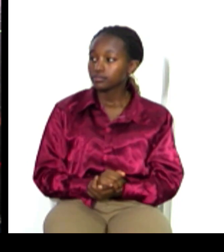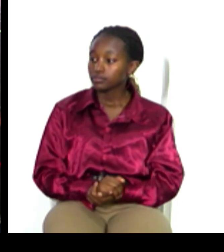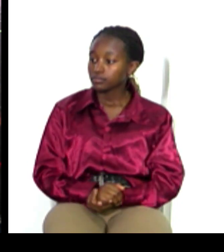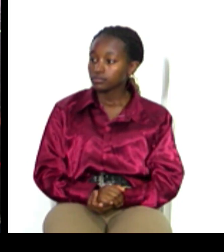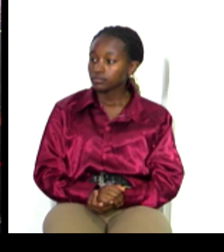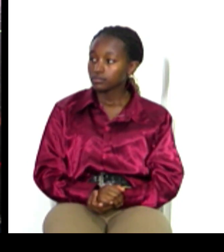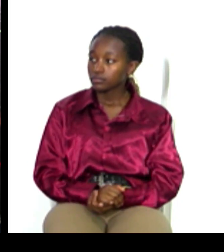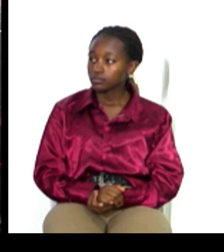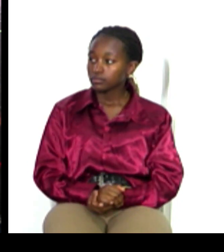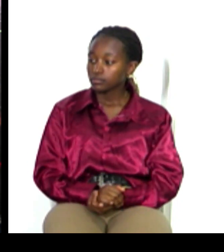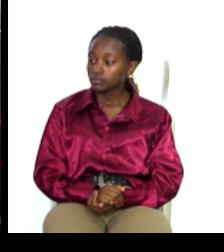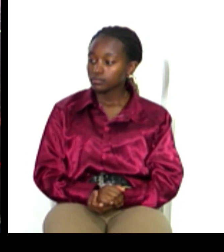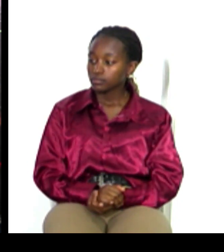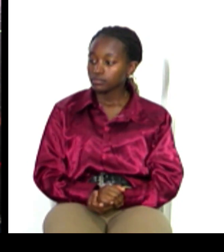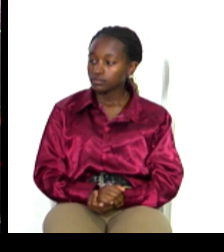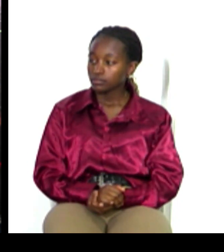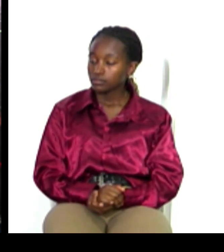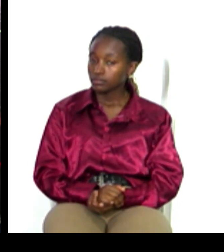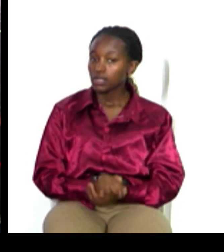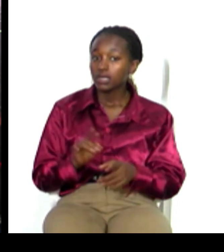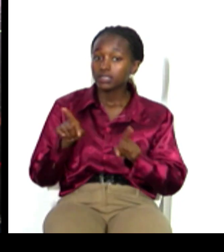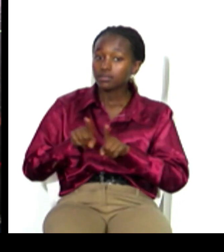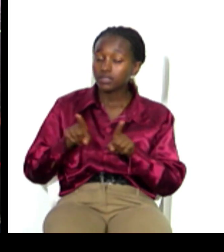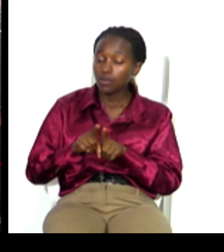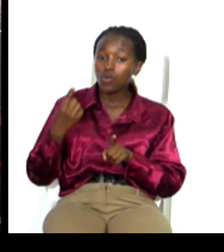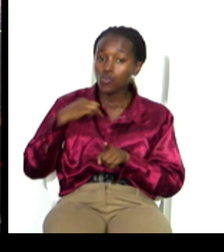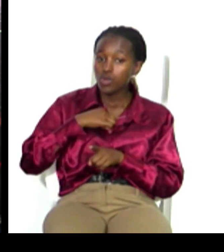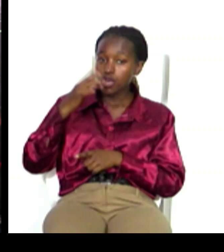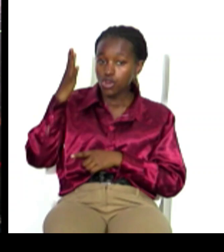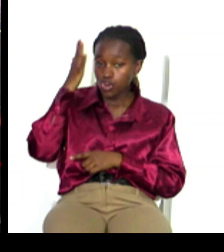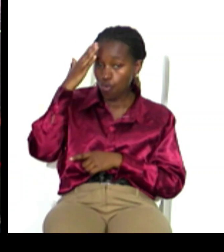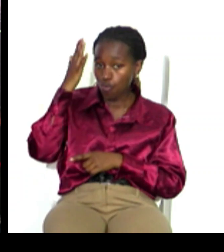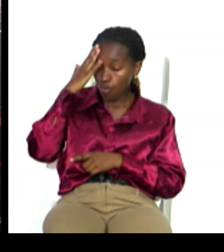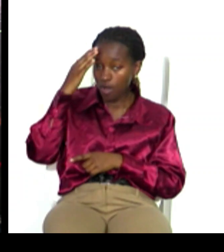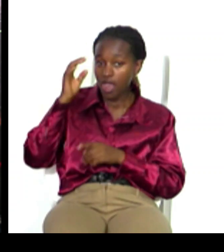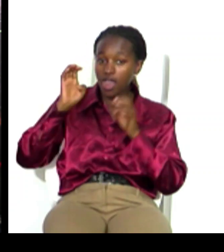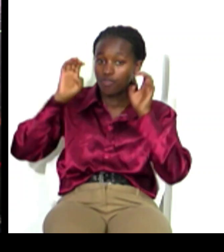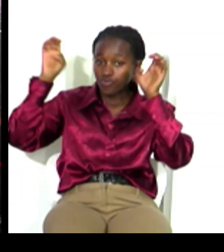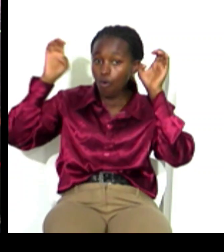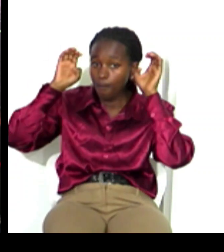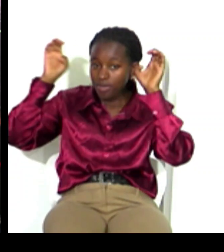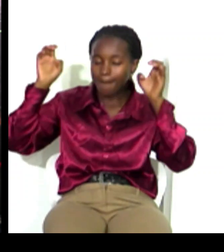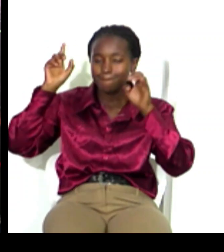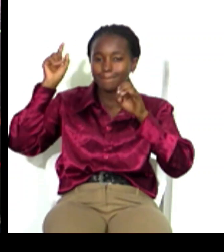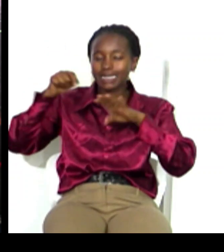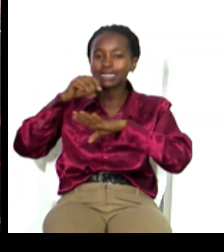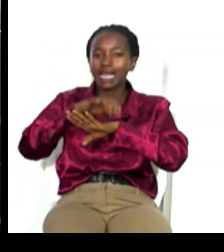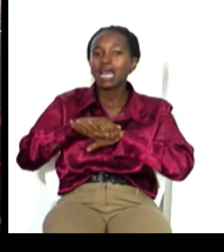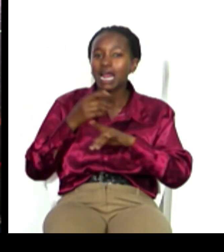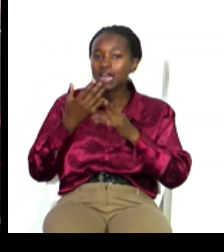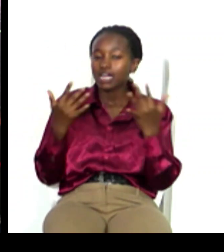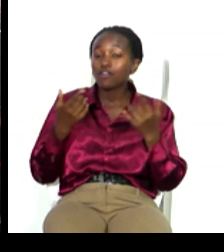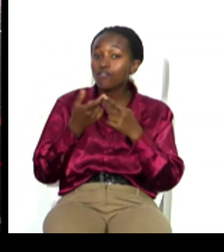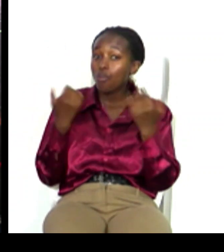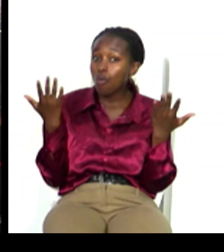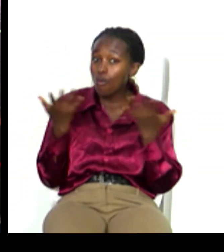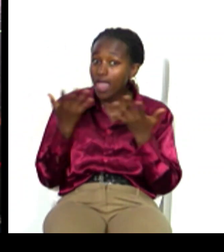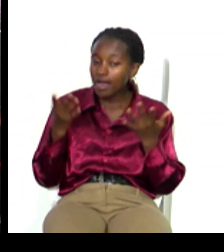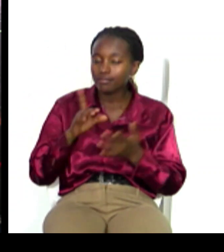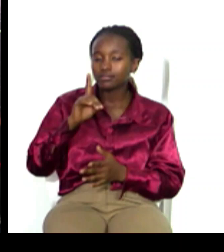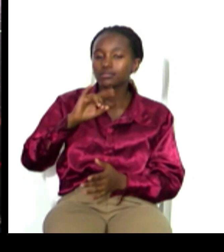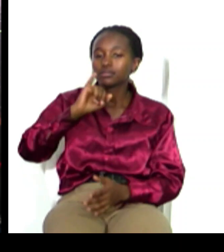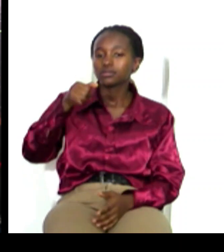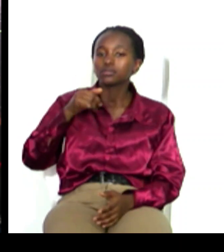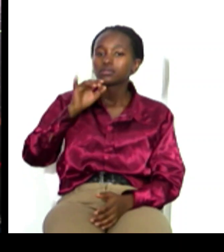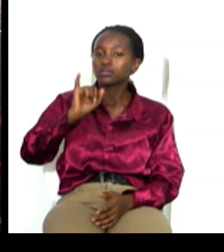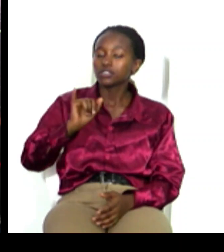lot of commodity from Djibouti. You know very well that Ethiopia is a landlocked country. Yes. And they depend on